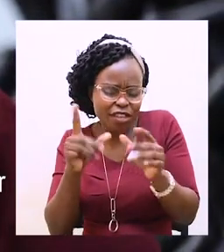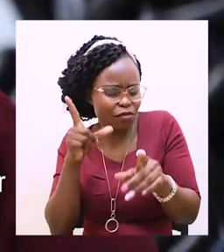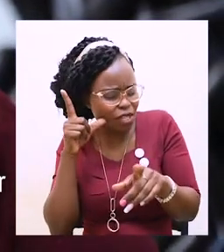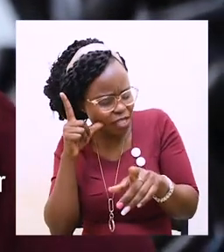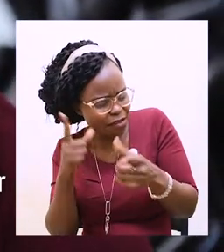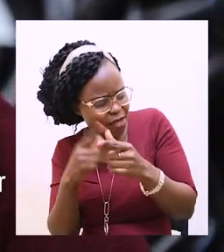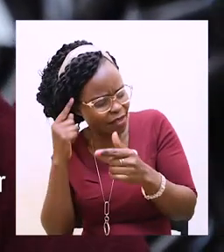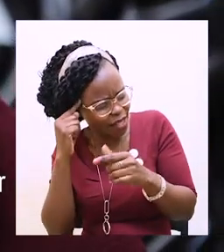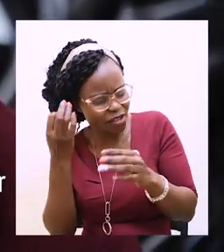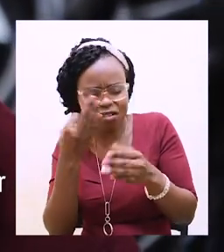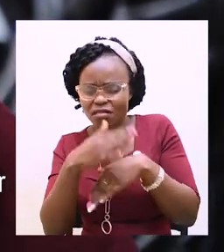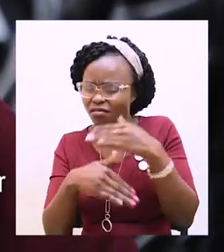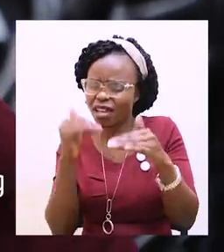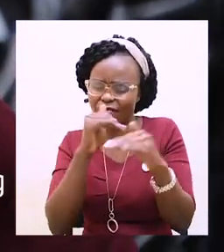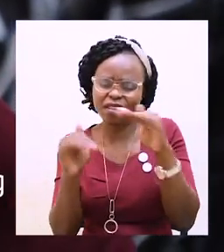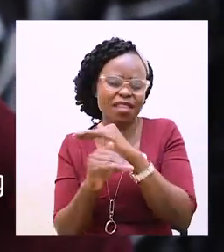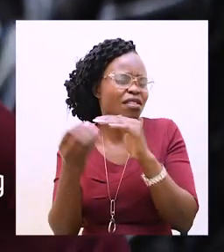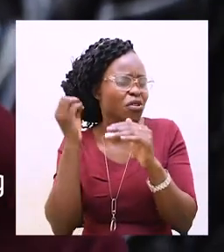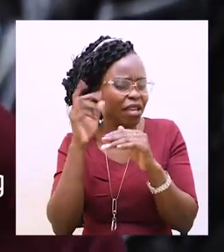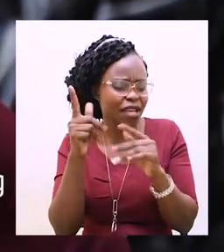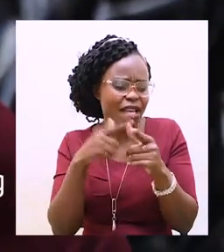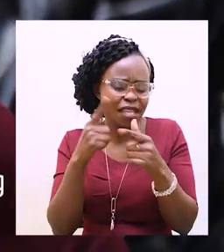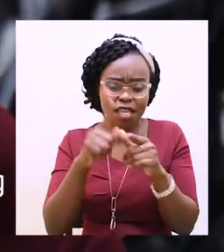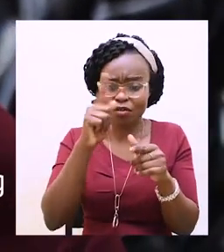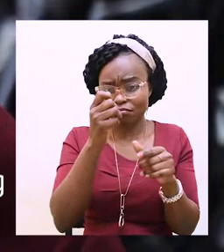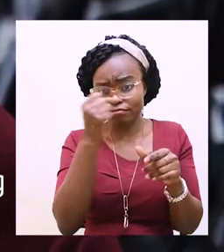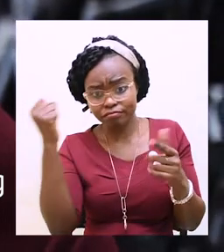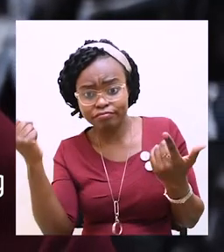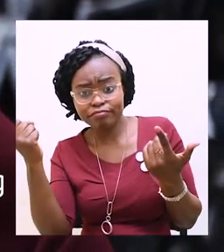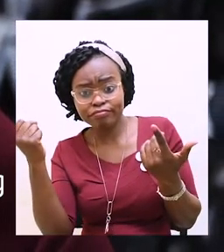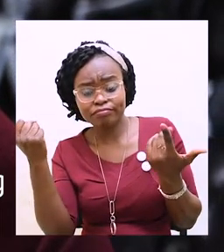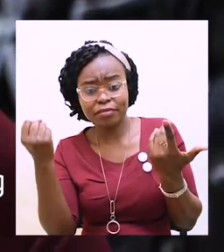and think that everything is okay, we wake up one day,